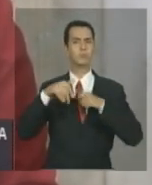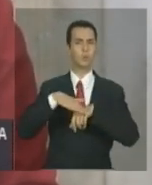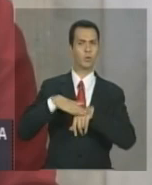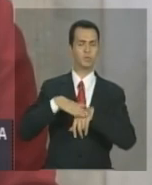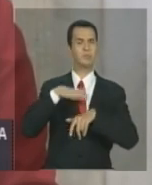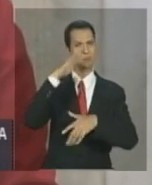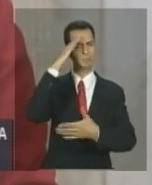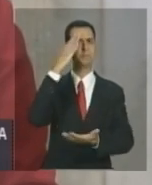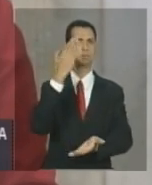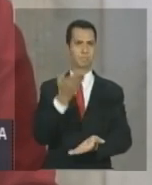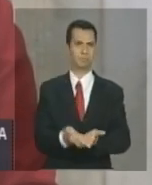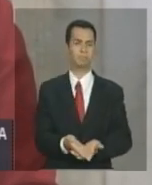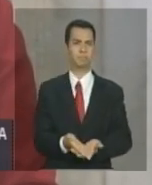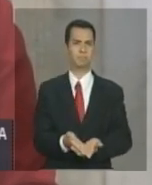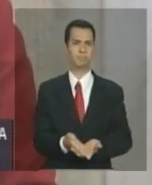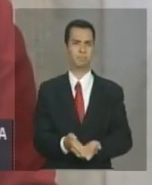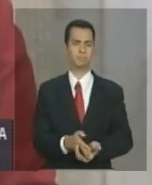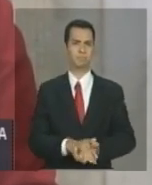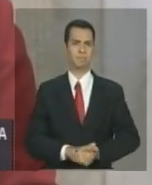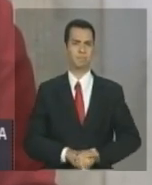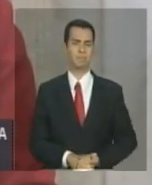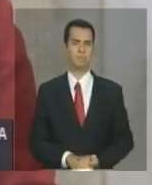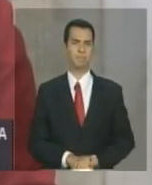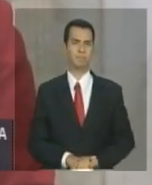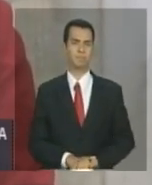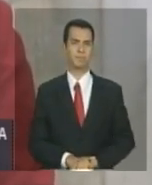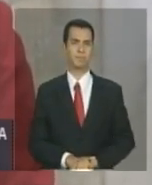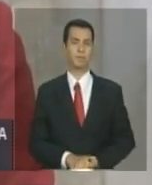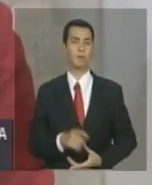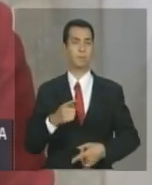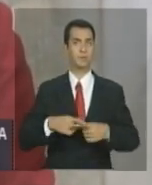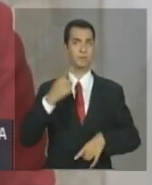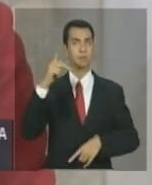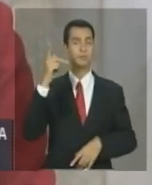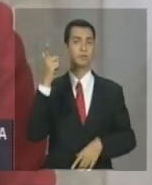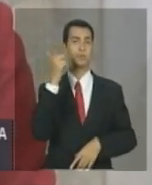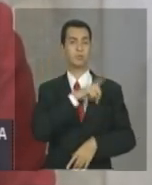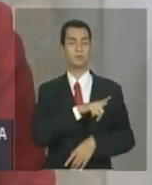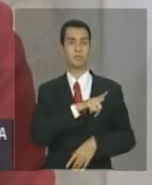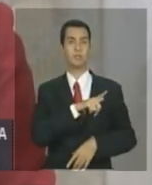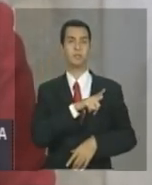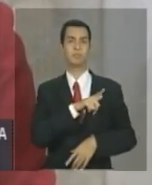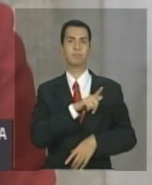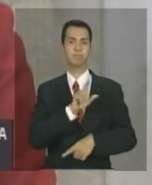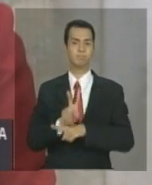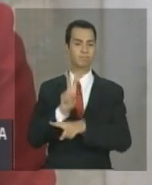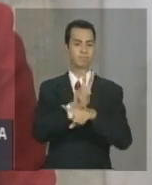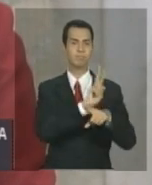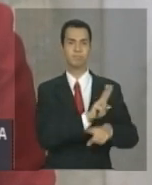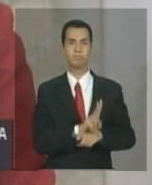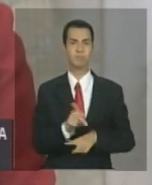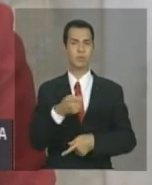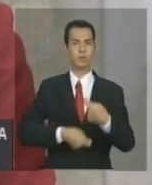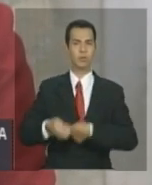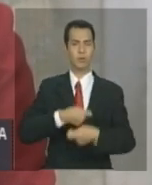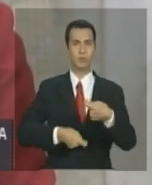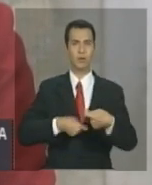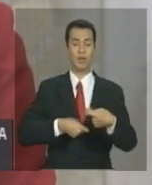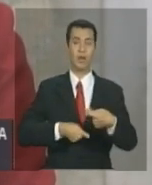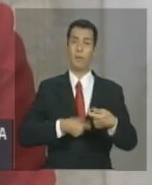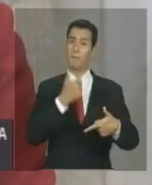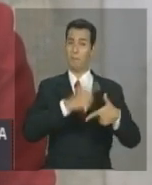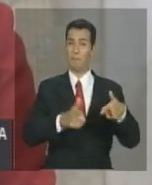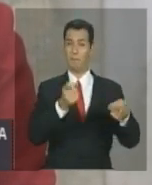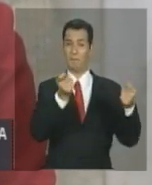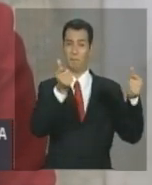recent past, the role of the European Central Bank. Em impedir uma crise de liquidez de altas proporções. The role performed to the